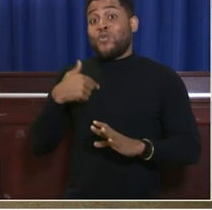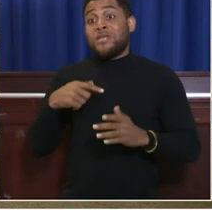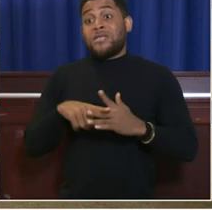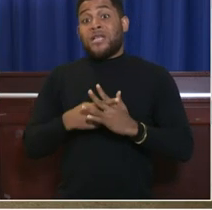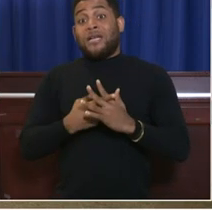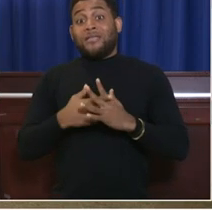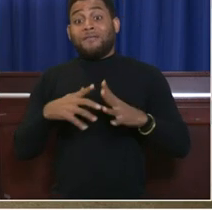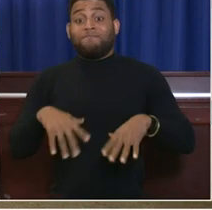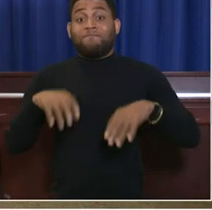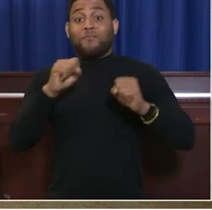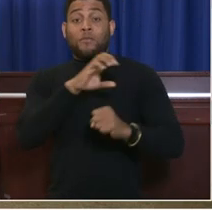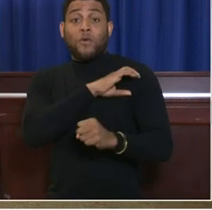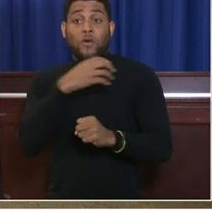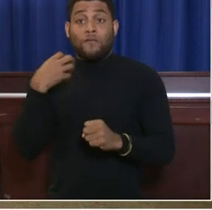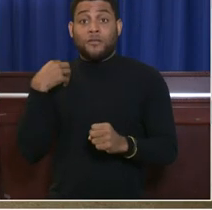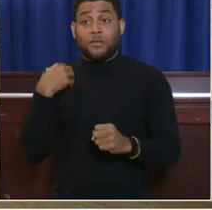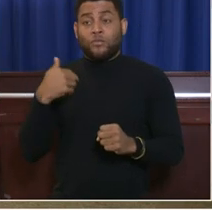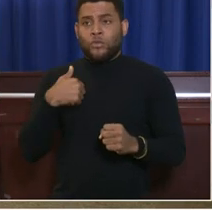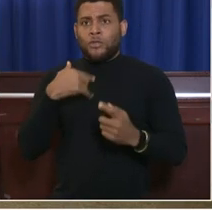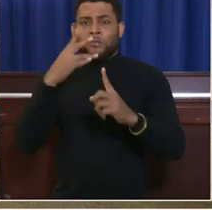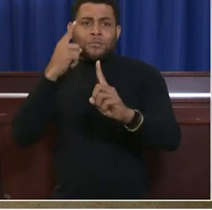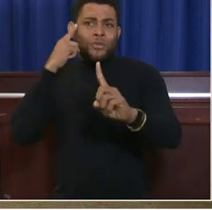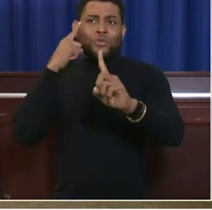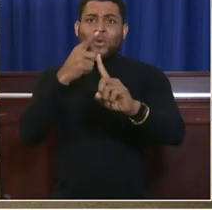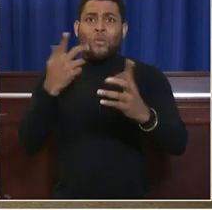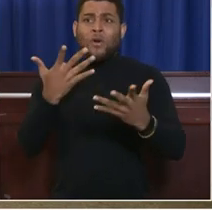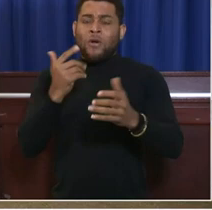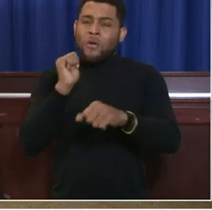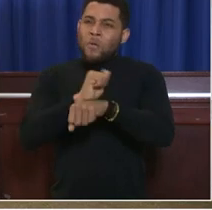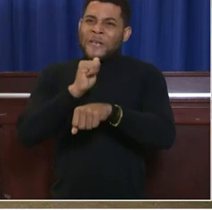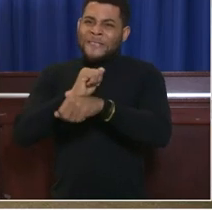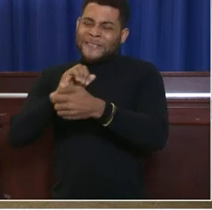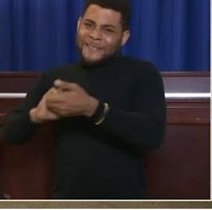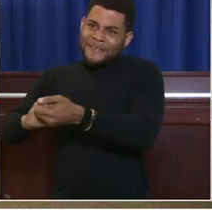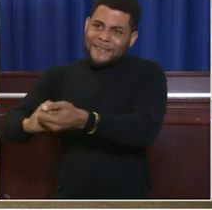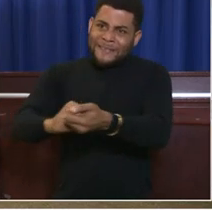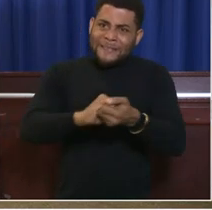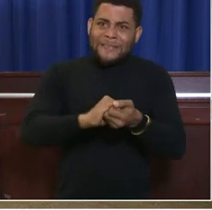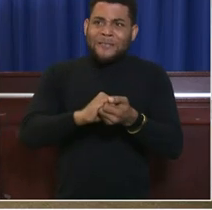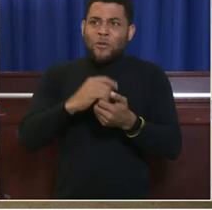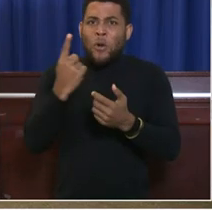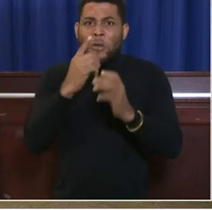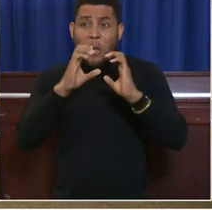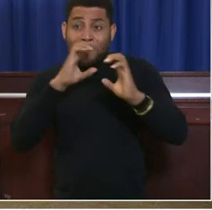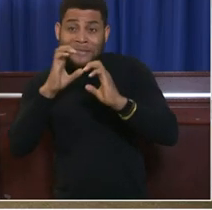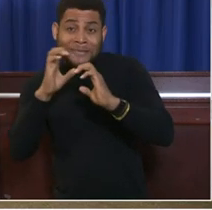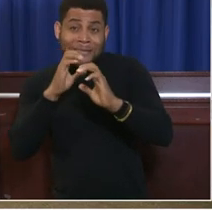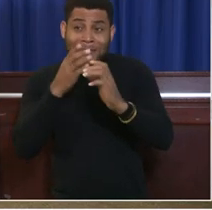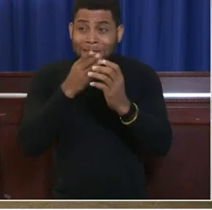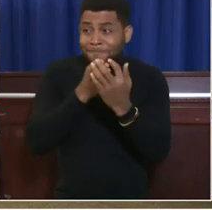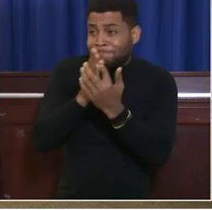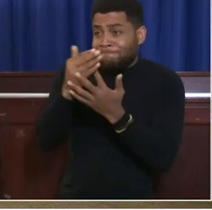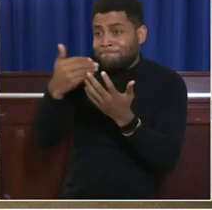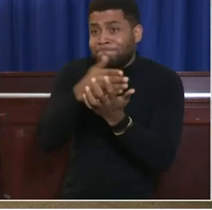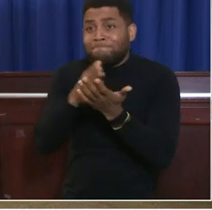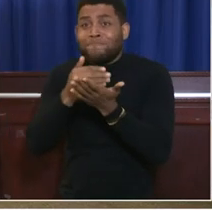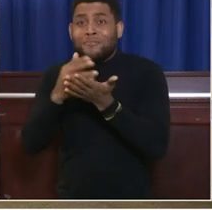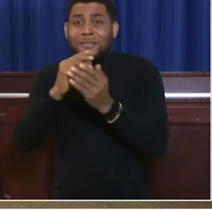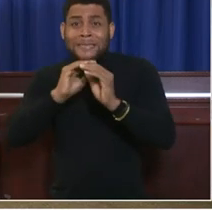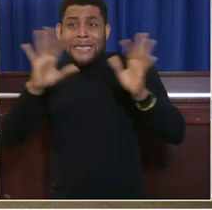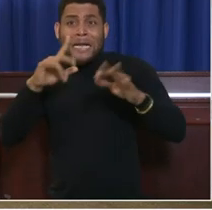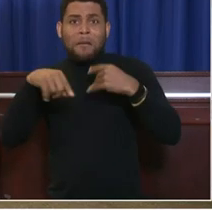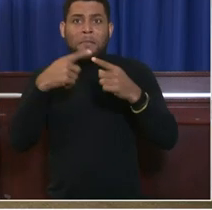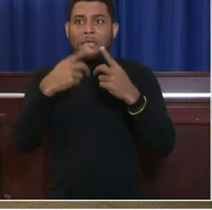justice partners with the goal of working together and to be in constant communication about trends and crime in our nation's